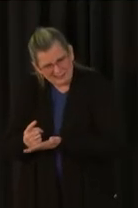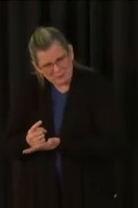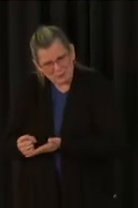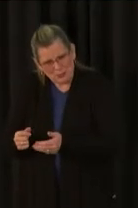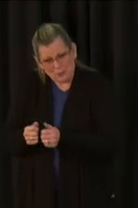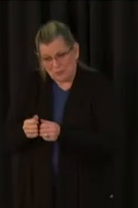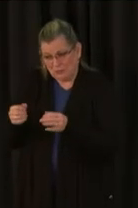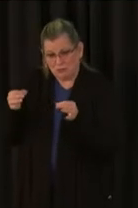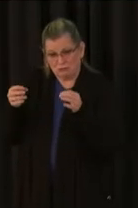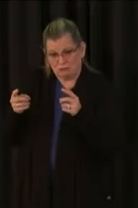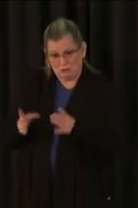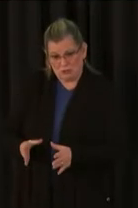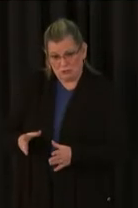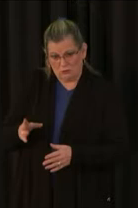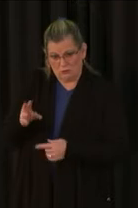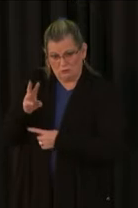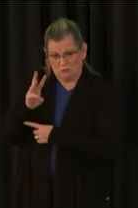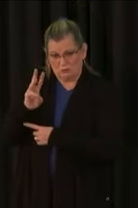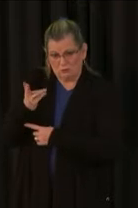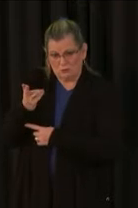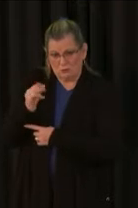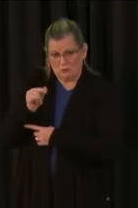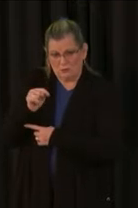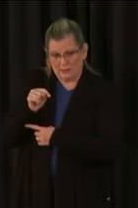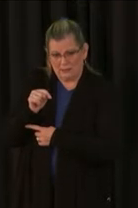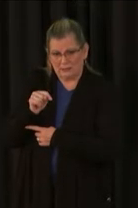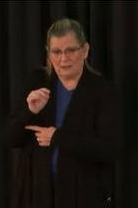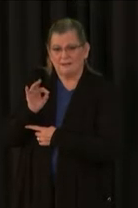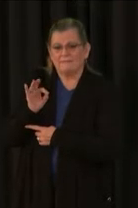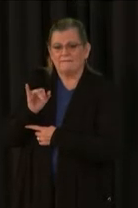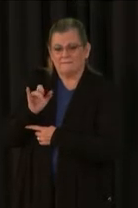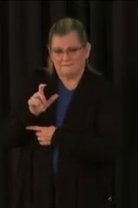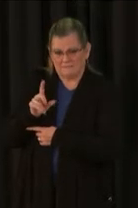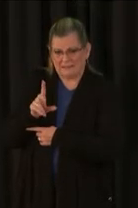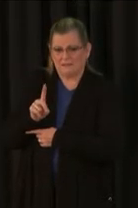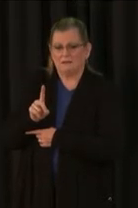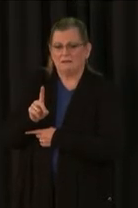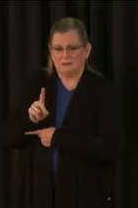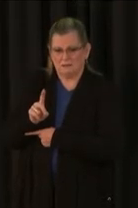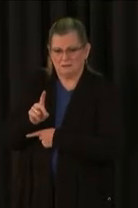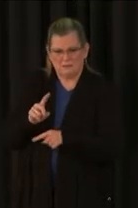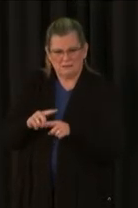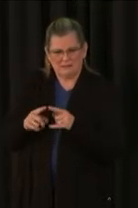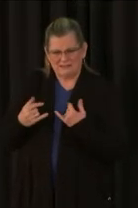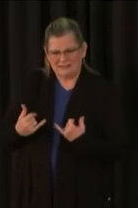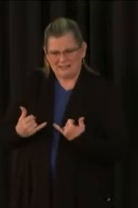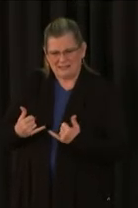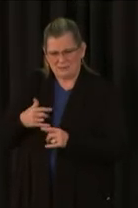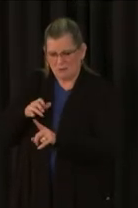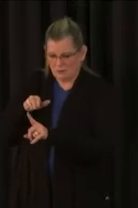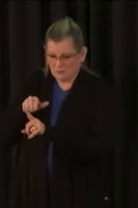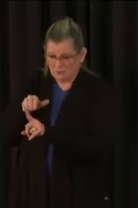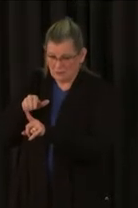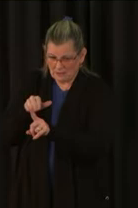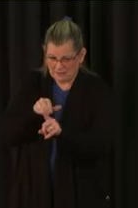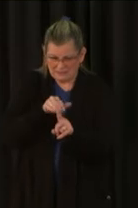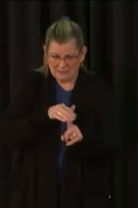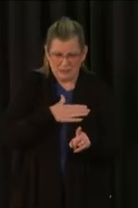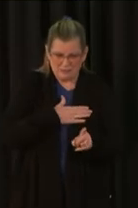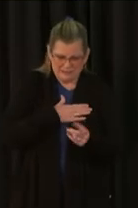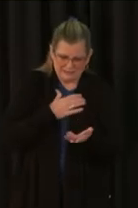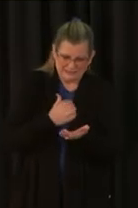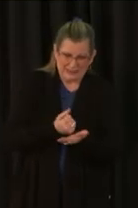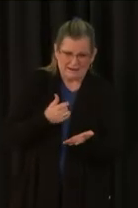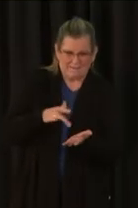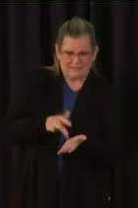Director Whitfield from DSLBD, and I'd just like to encourage our viewers today to take advantage of